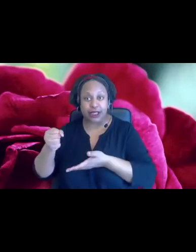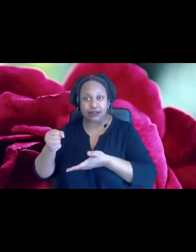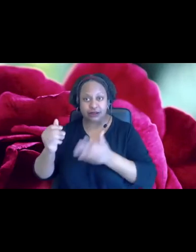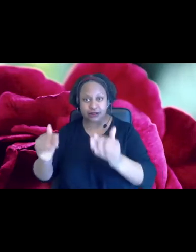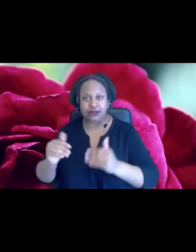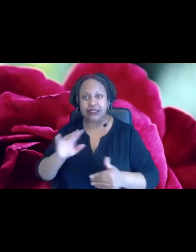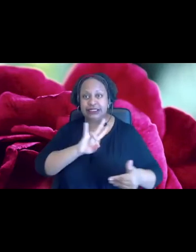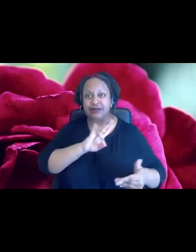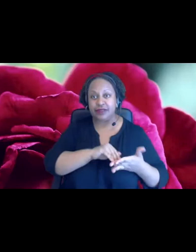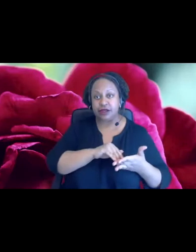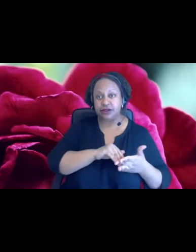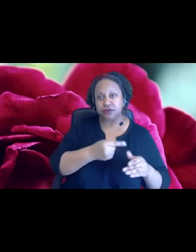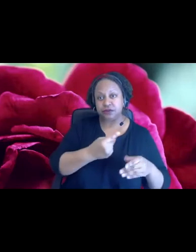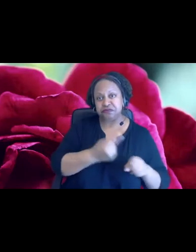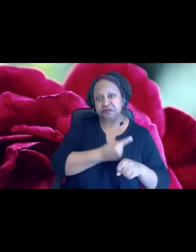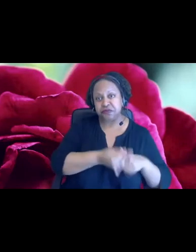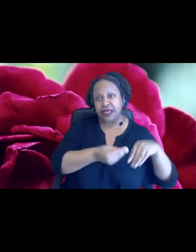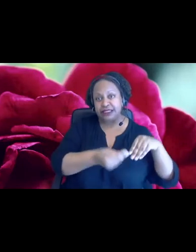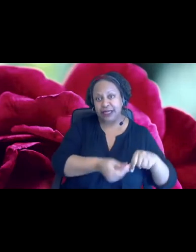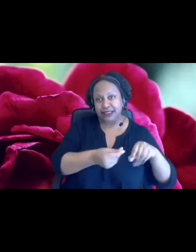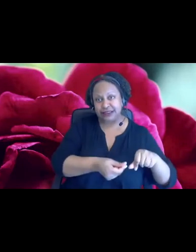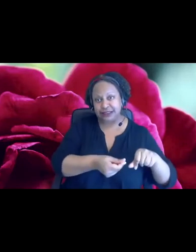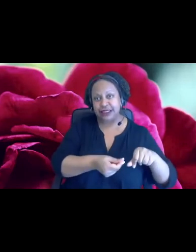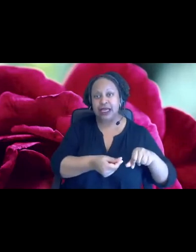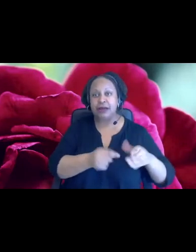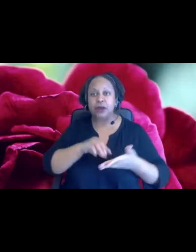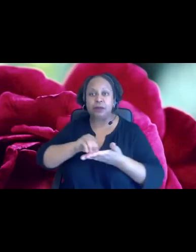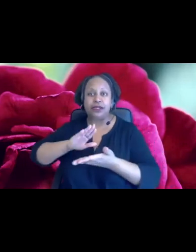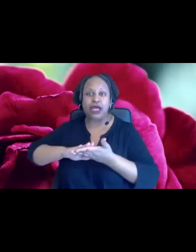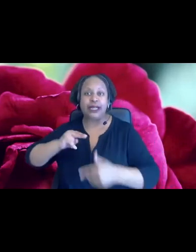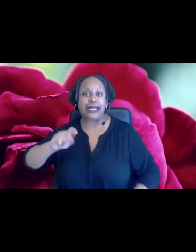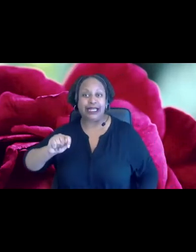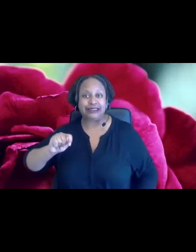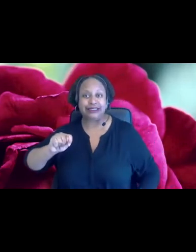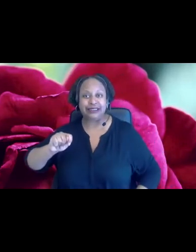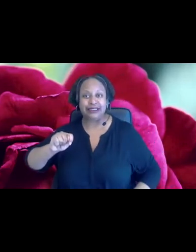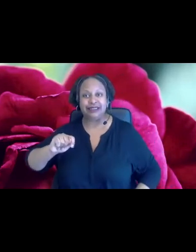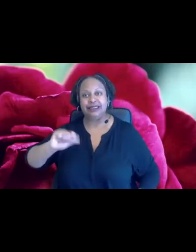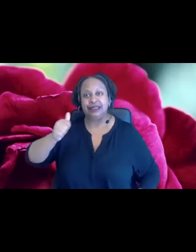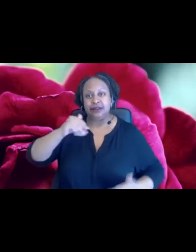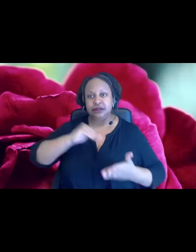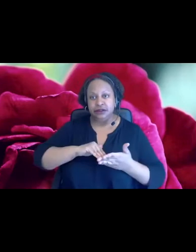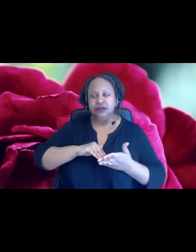reasonable expenses, you would report the net of that